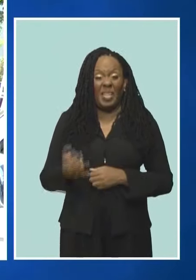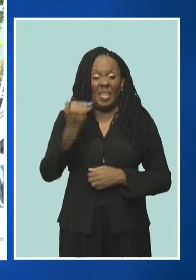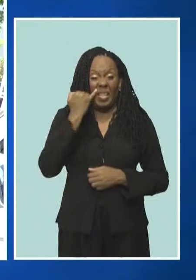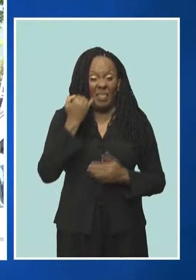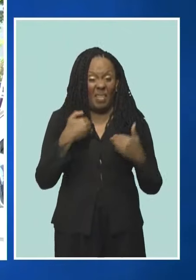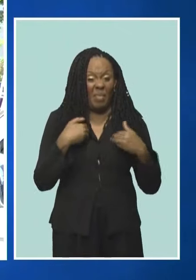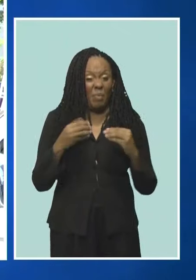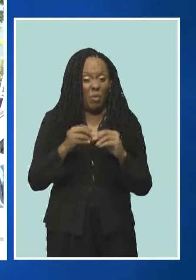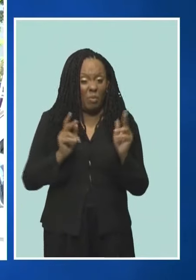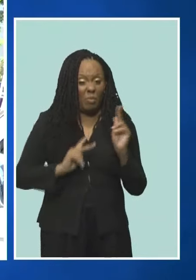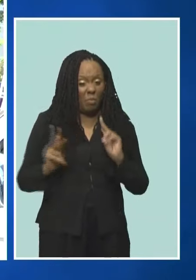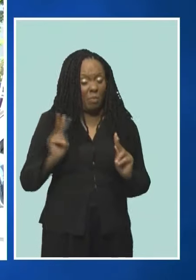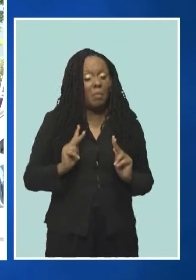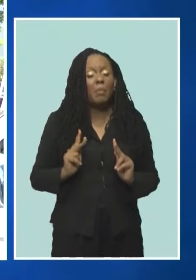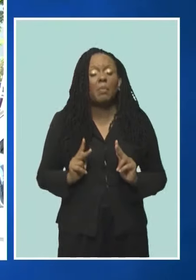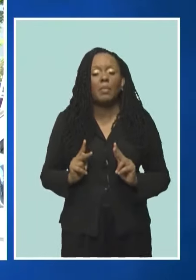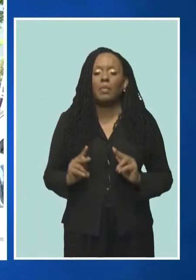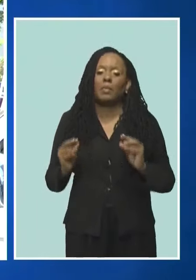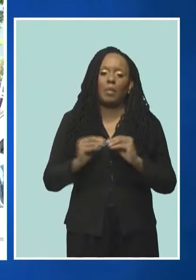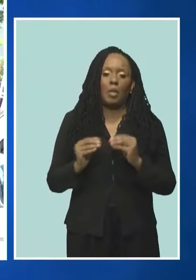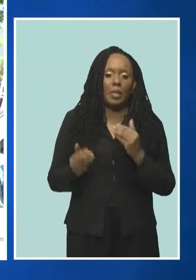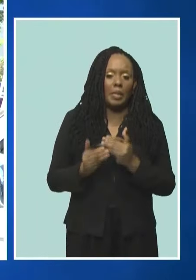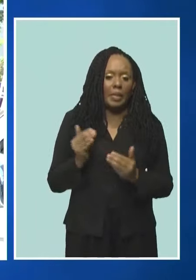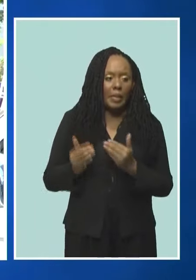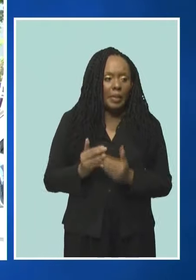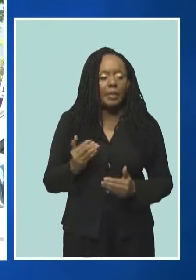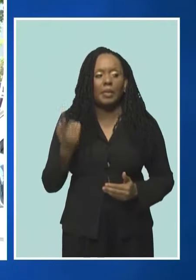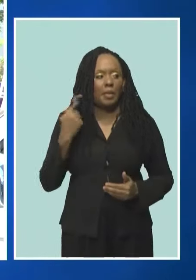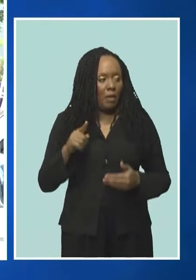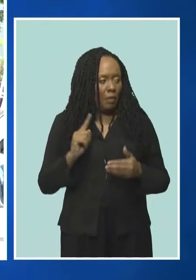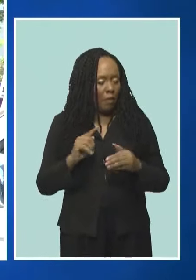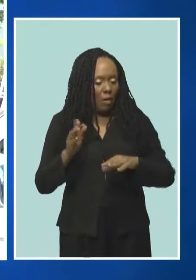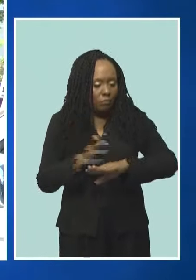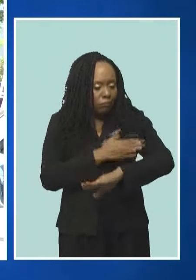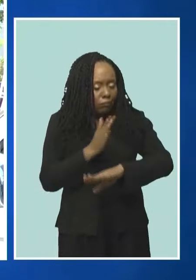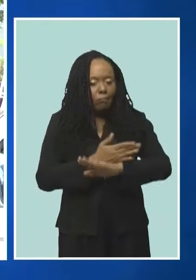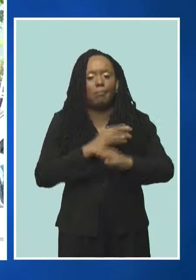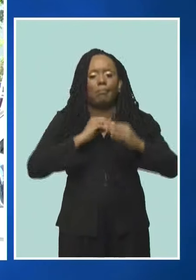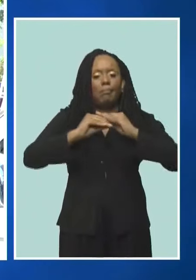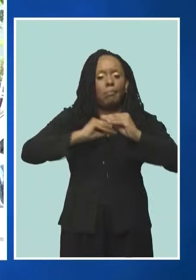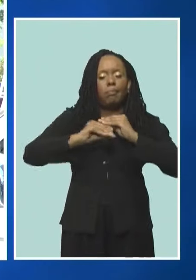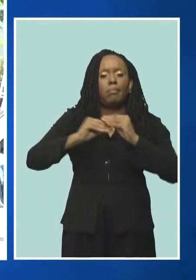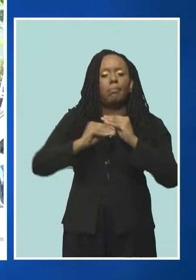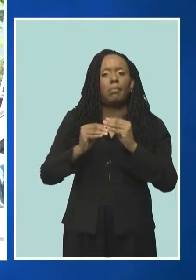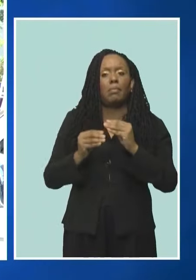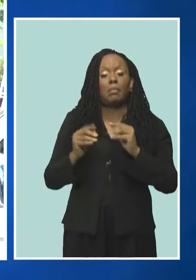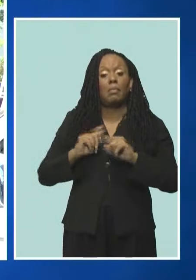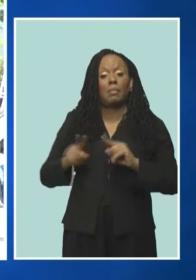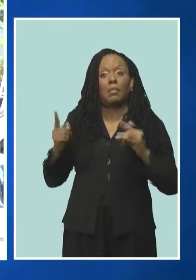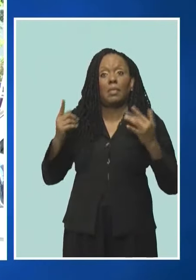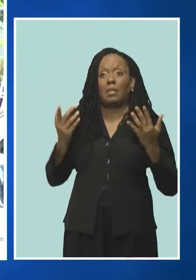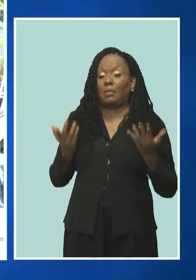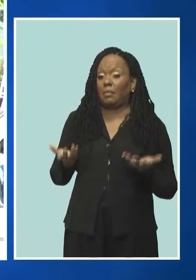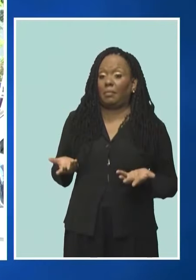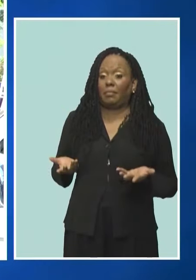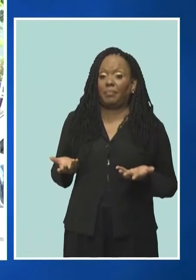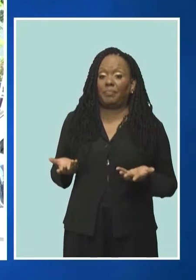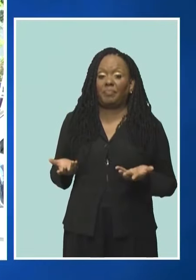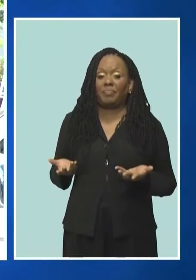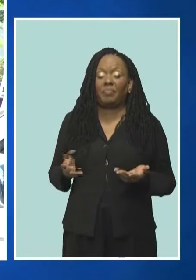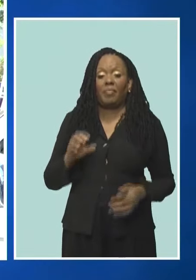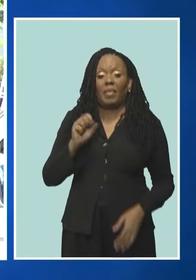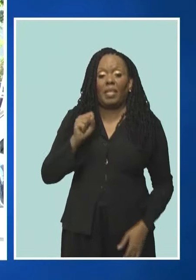for the reintegration of these vessels back into the system. But seeing that the last boat building course ended